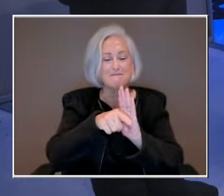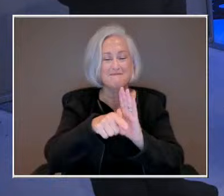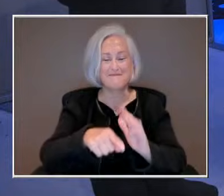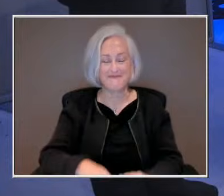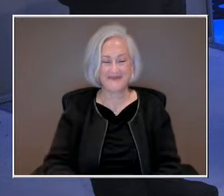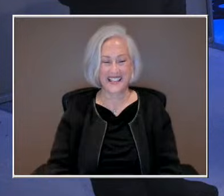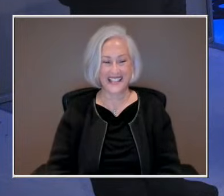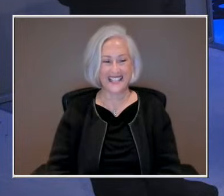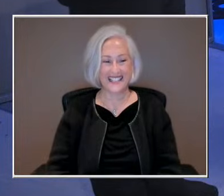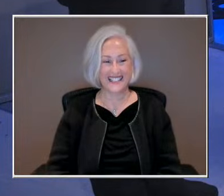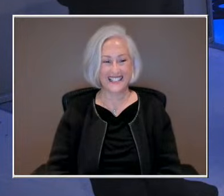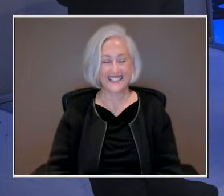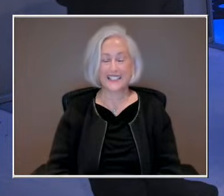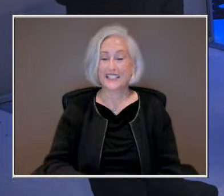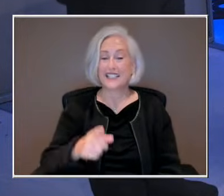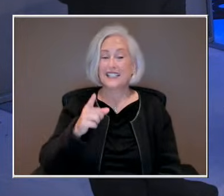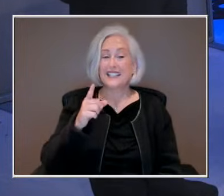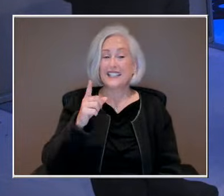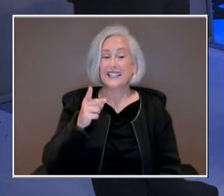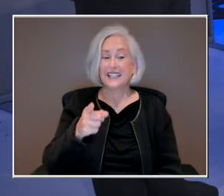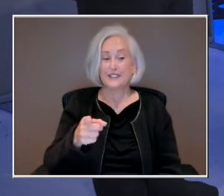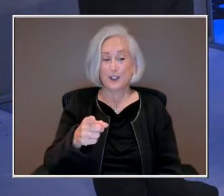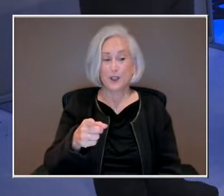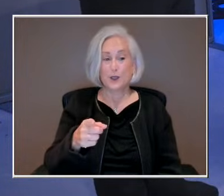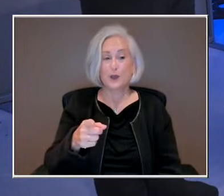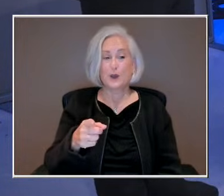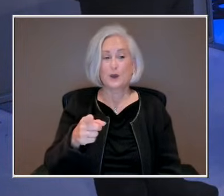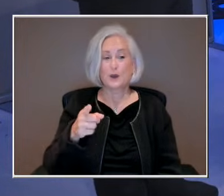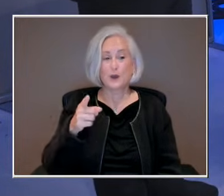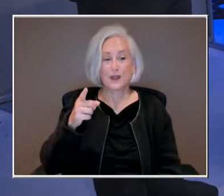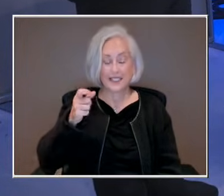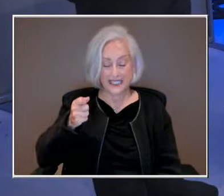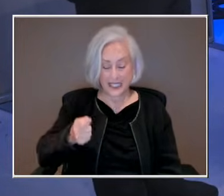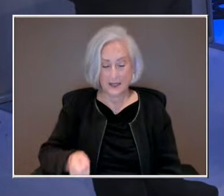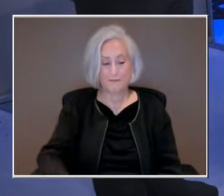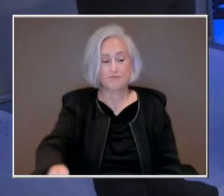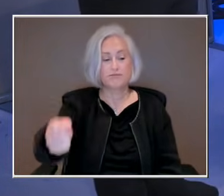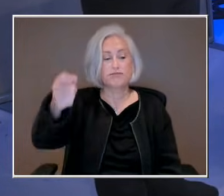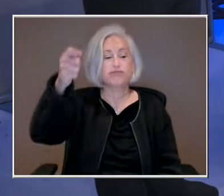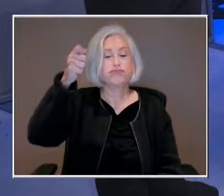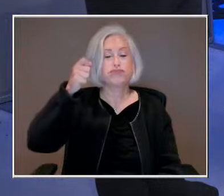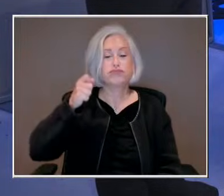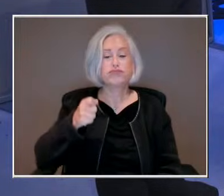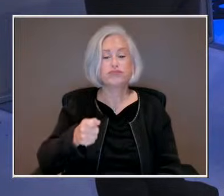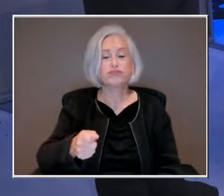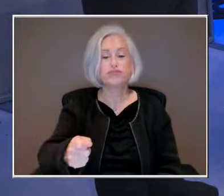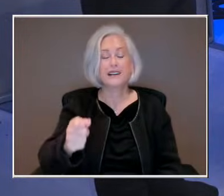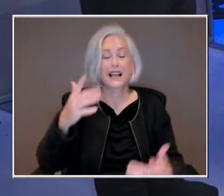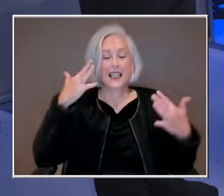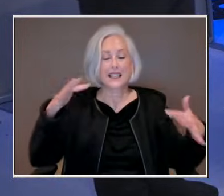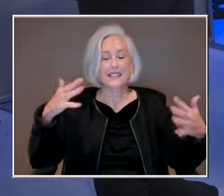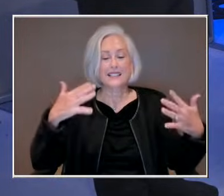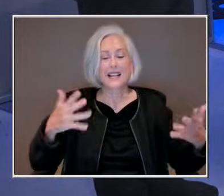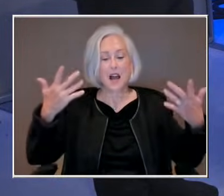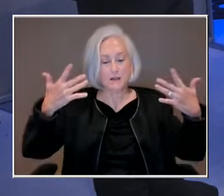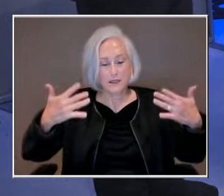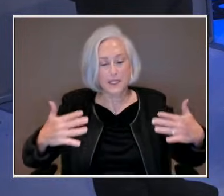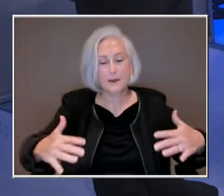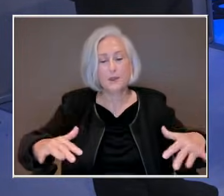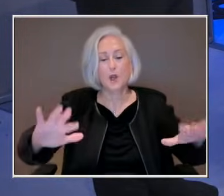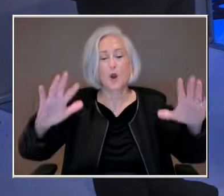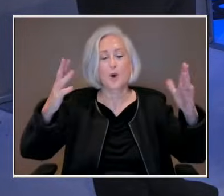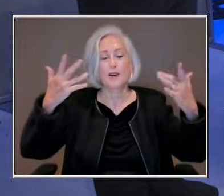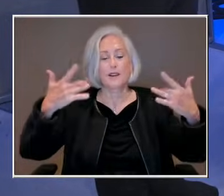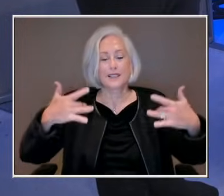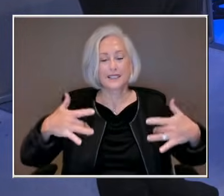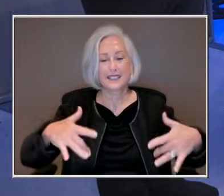And as long as you're supposed to keep them moving to keep the shoot, all sound right. going. That's okay. Kind One of more like, time. like incense. Yeah,